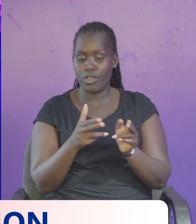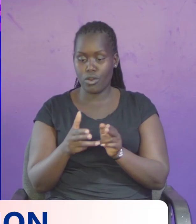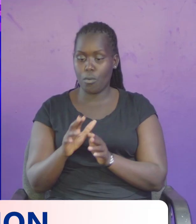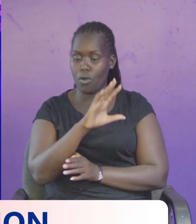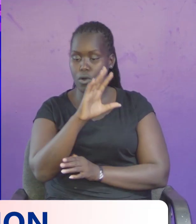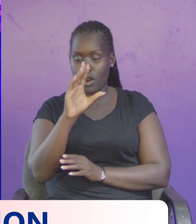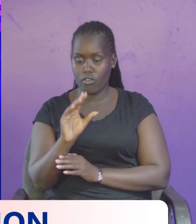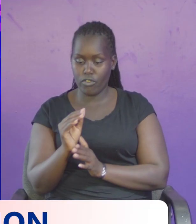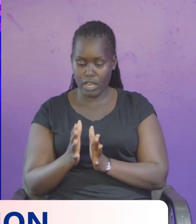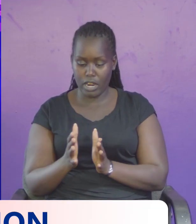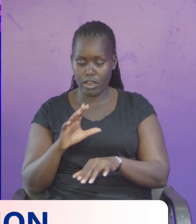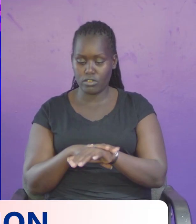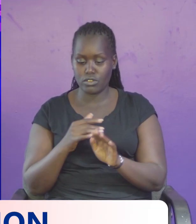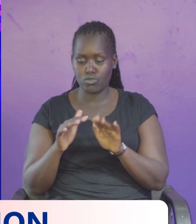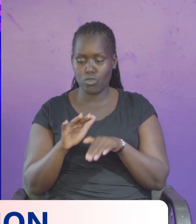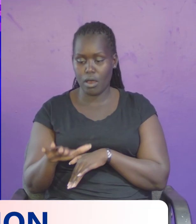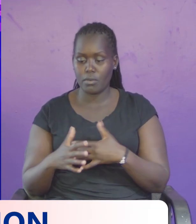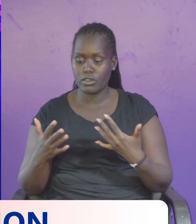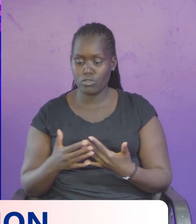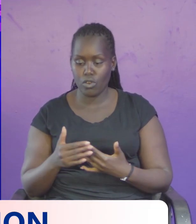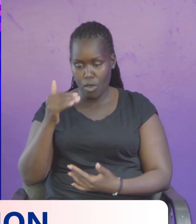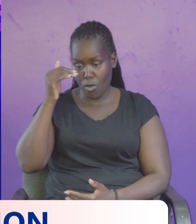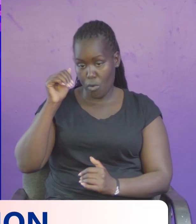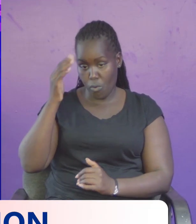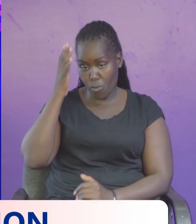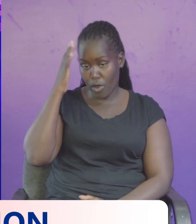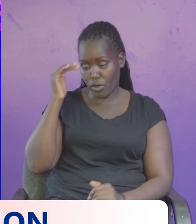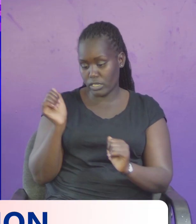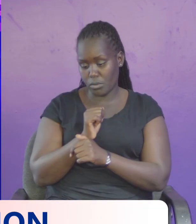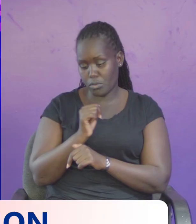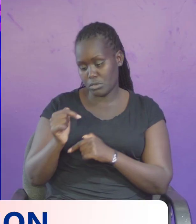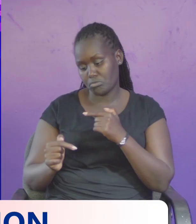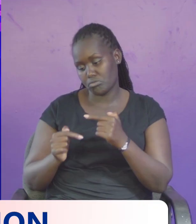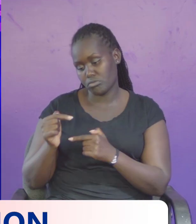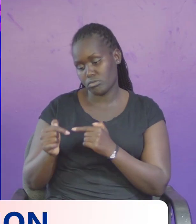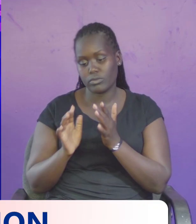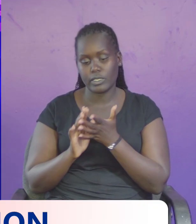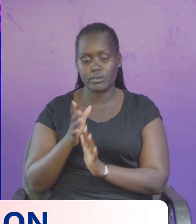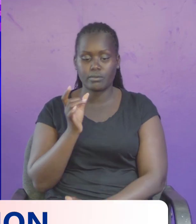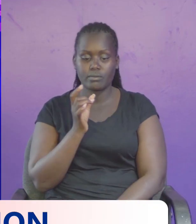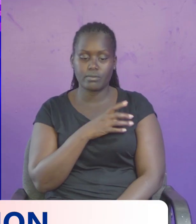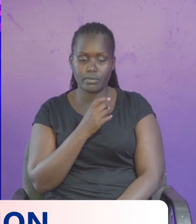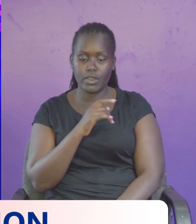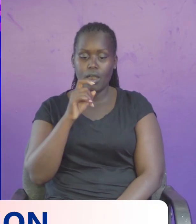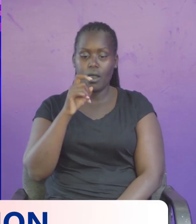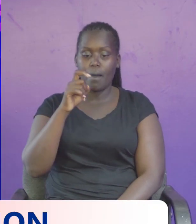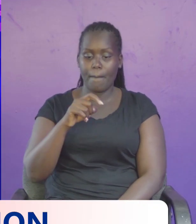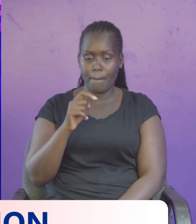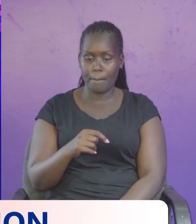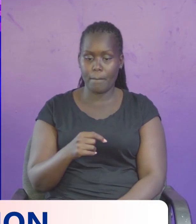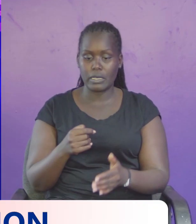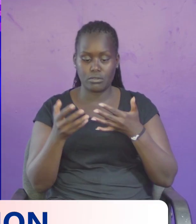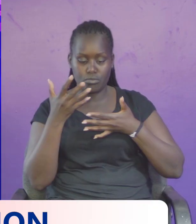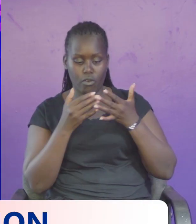to a place where we have known that we cannot continue to be afraid. We must face our fears. We